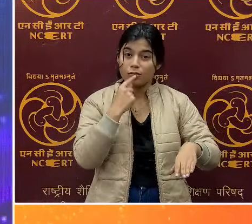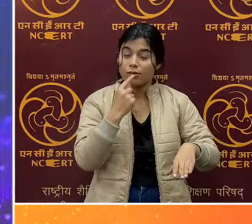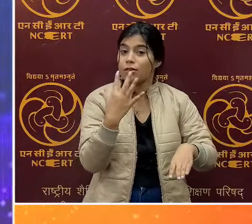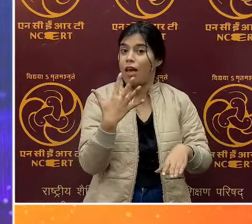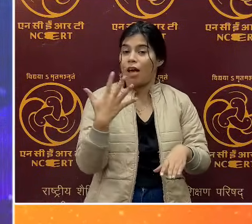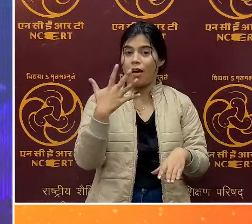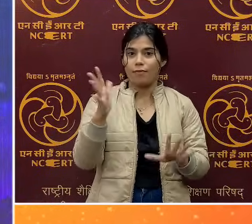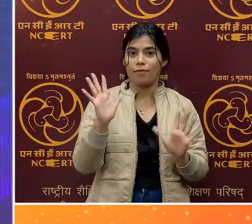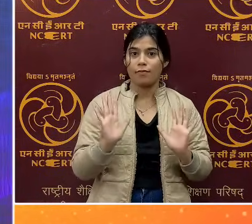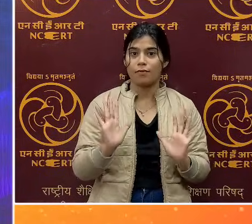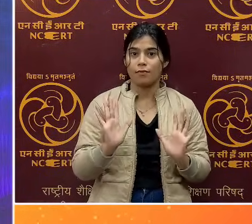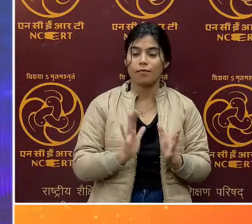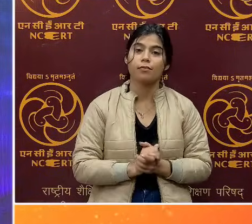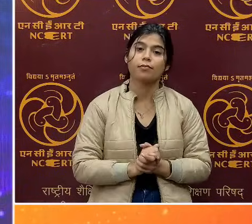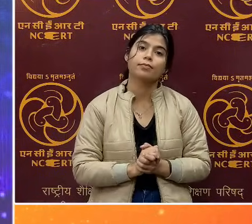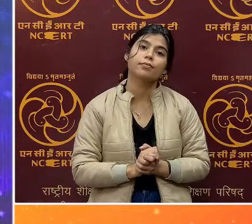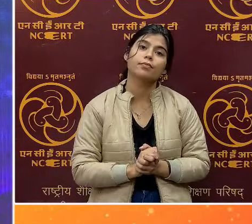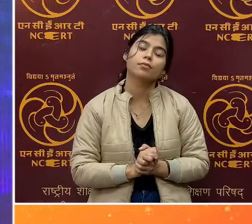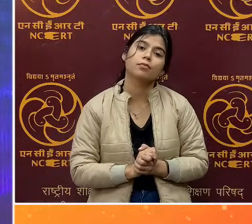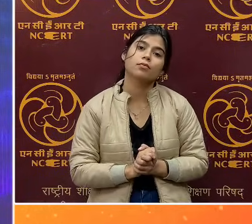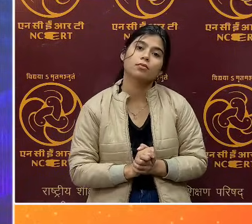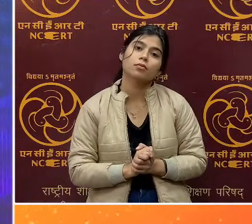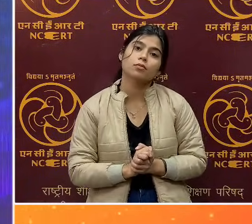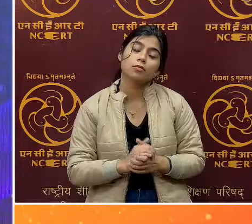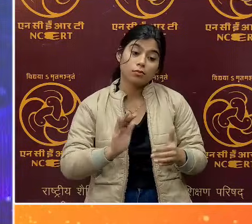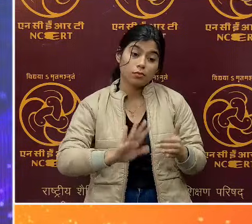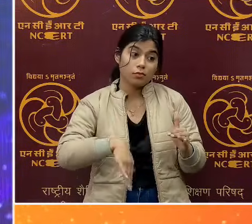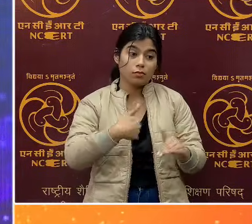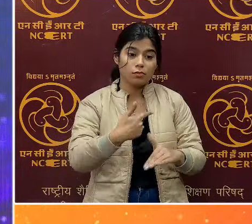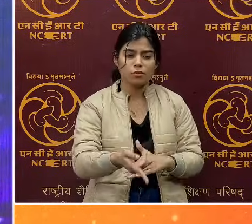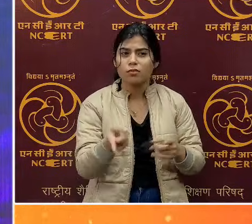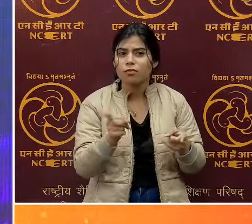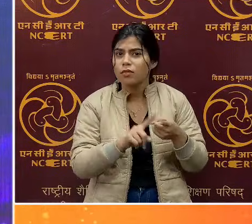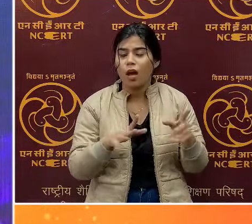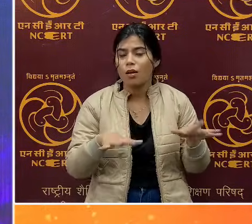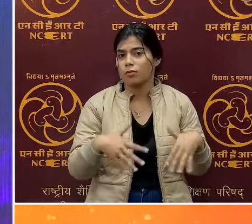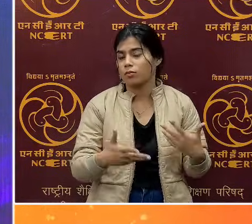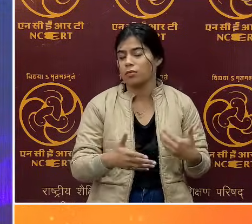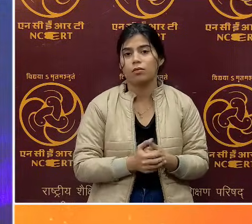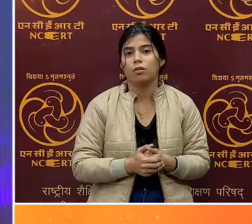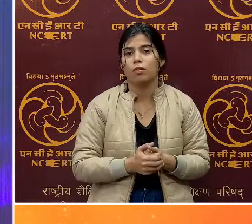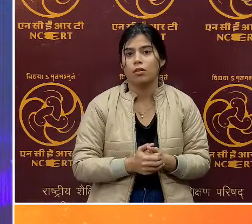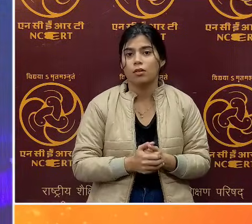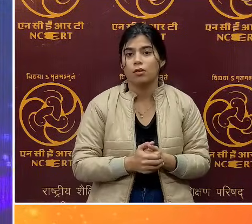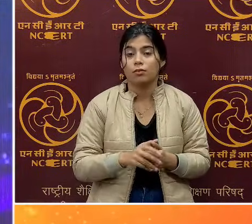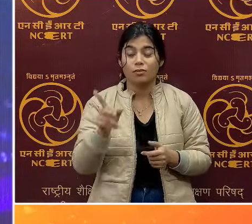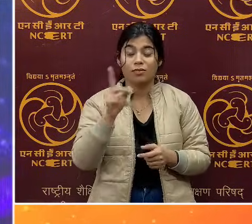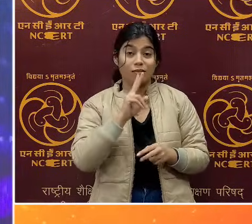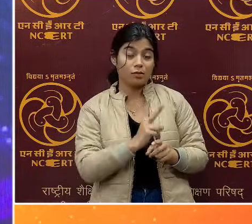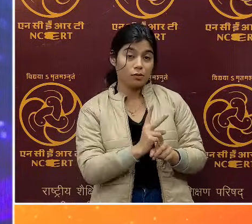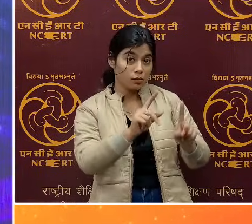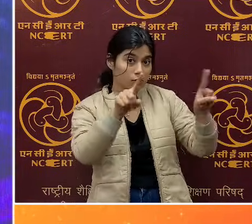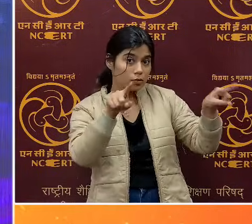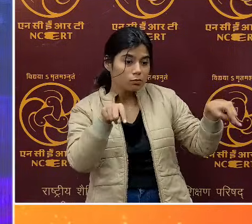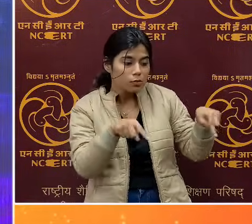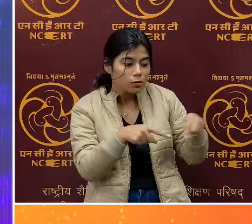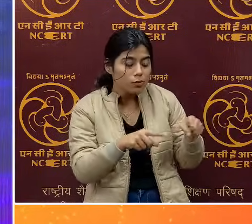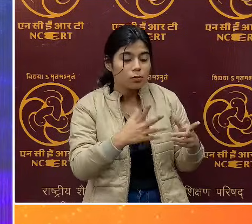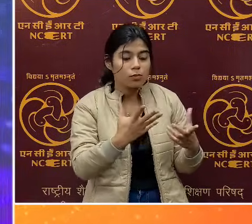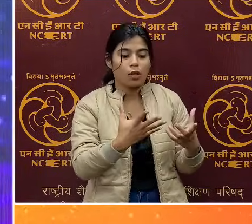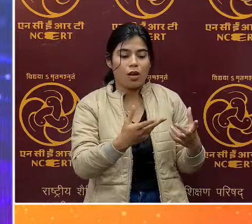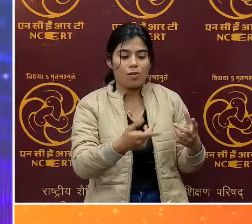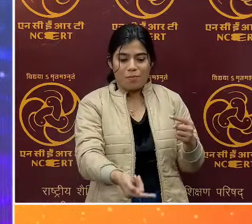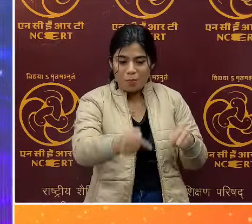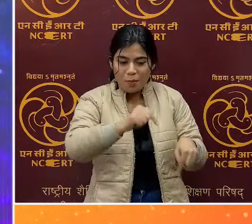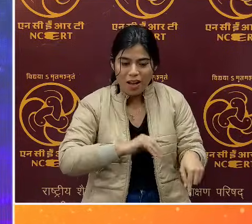shiny, right? Now further, what is happening here, we can just see the picture, how light bounces